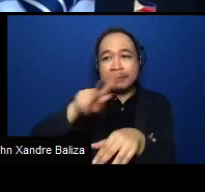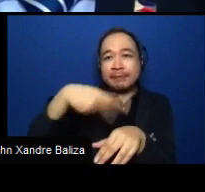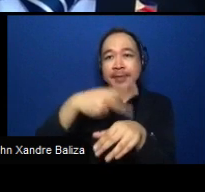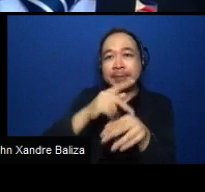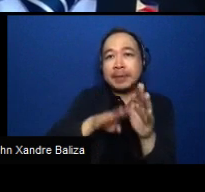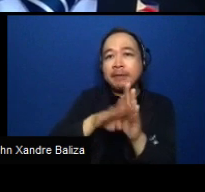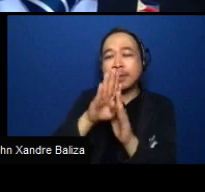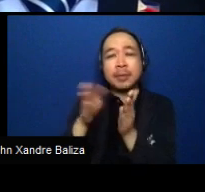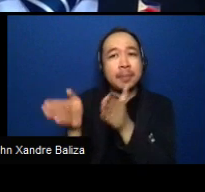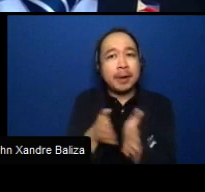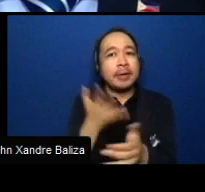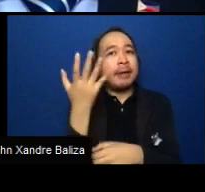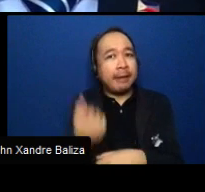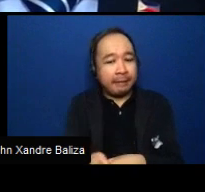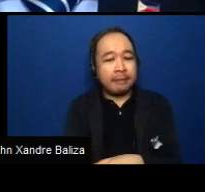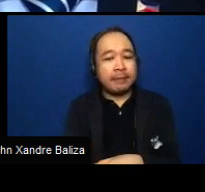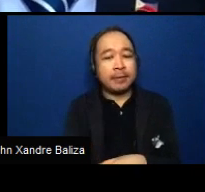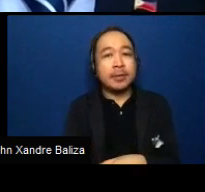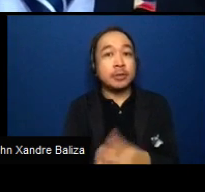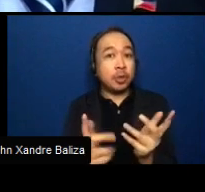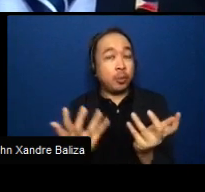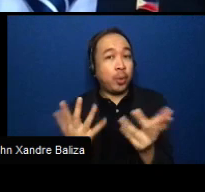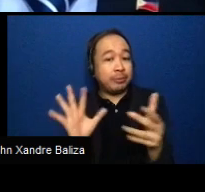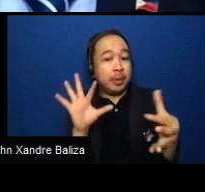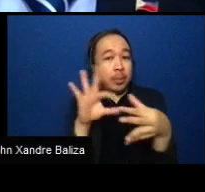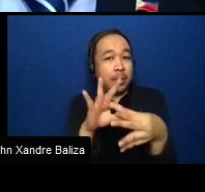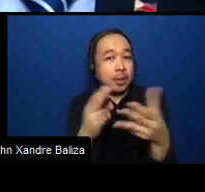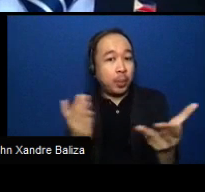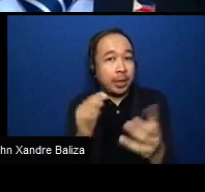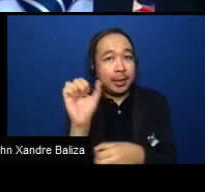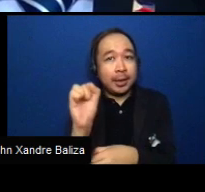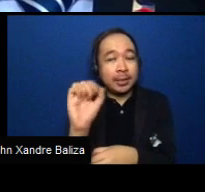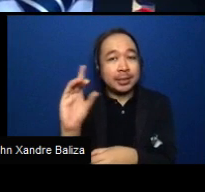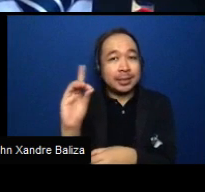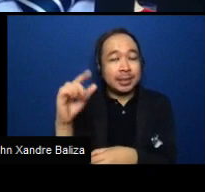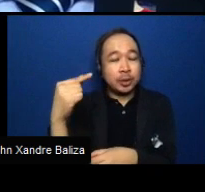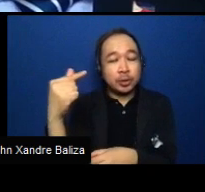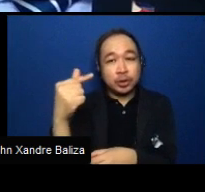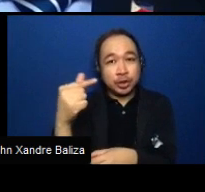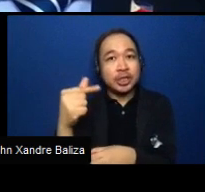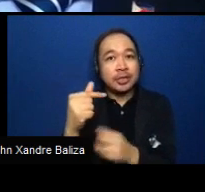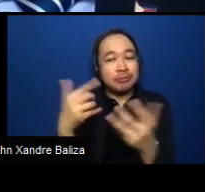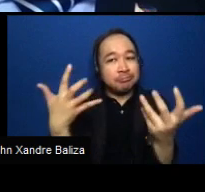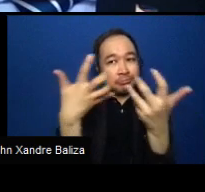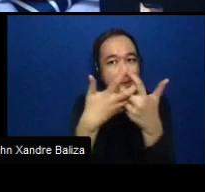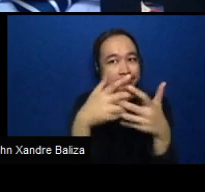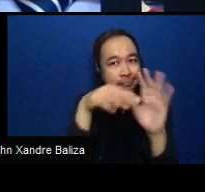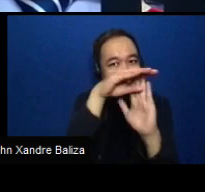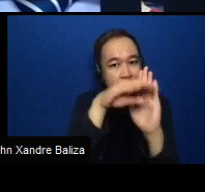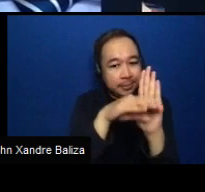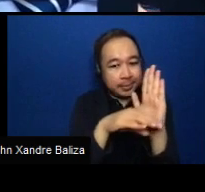Plan, which are substantially anchored on the SDG indicators. More